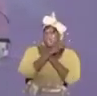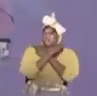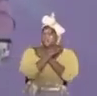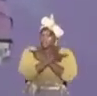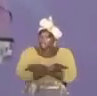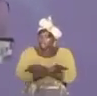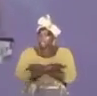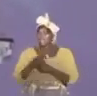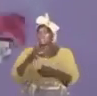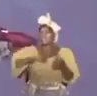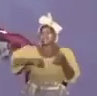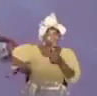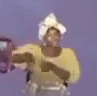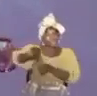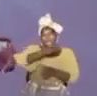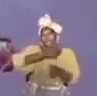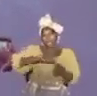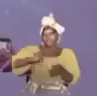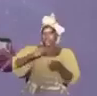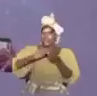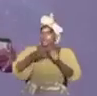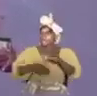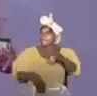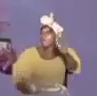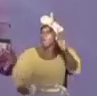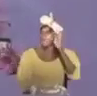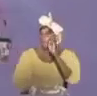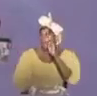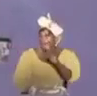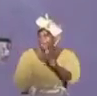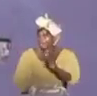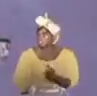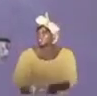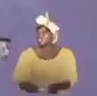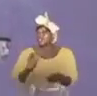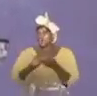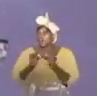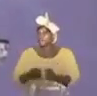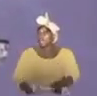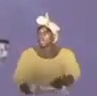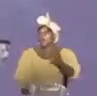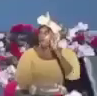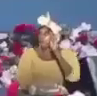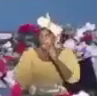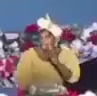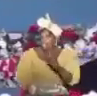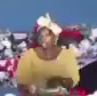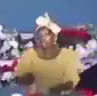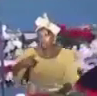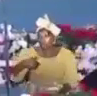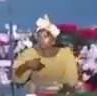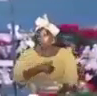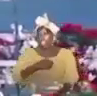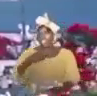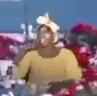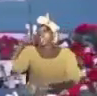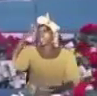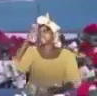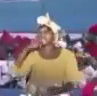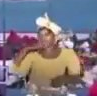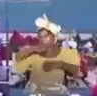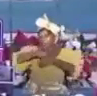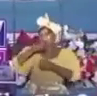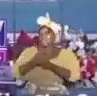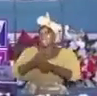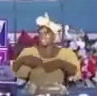rest round about? Are you ready? The decision to be spiritually minded.